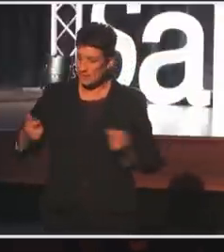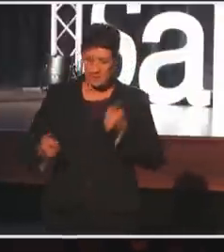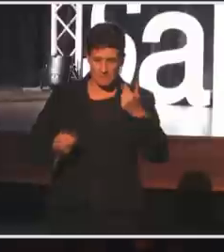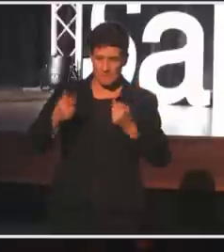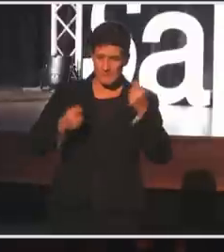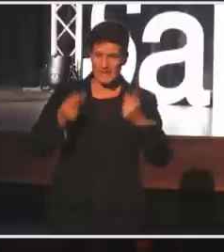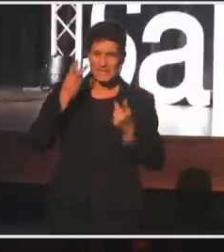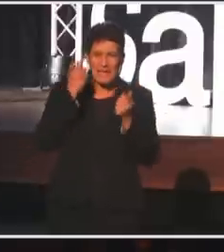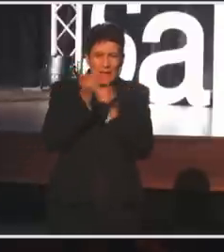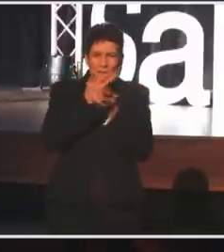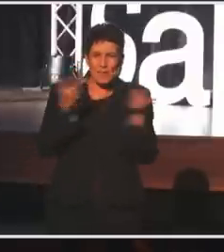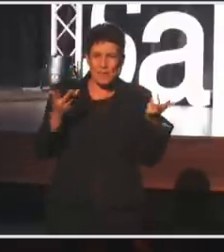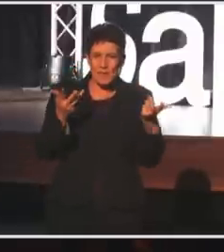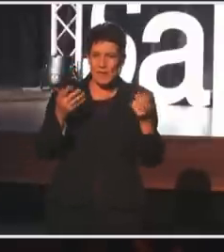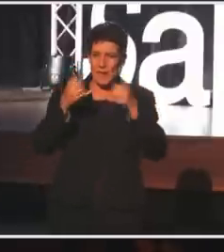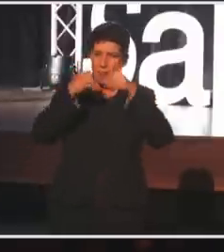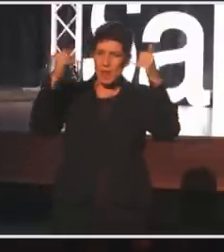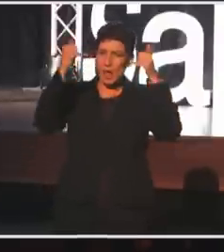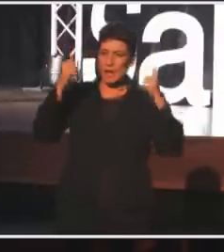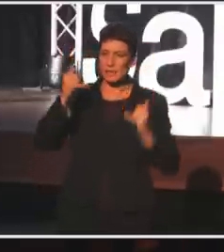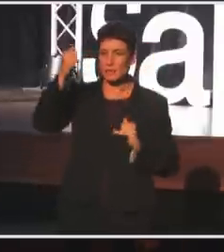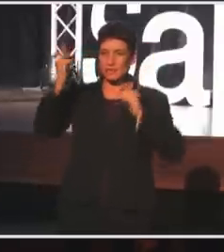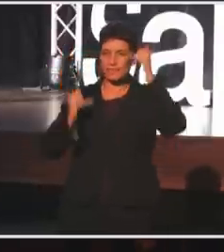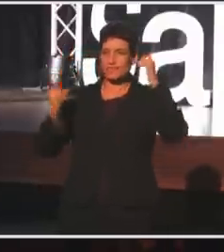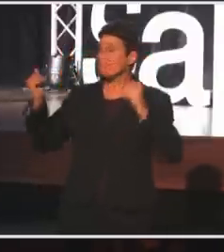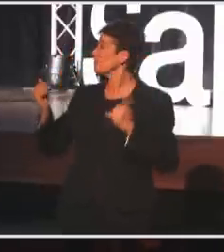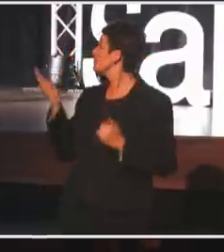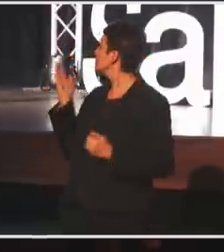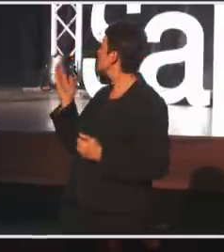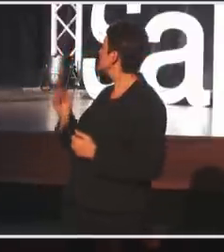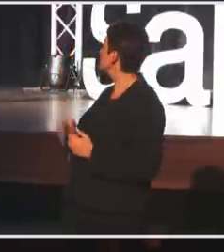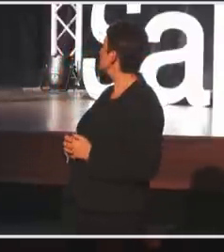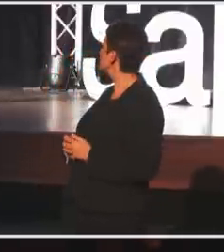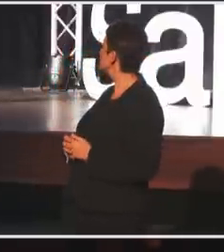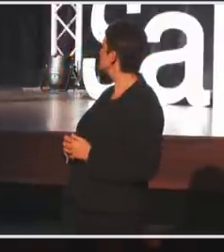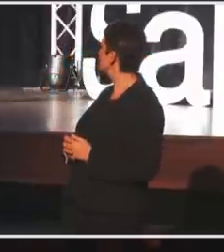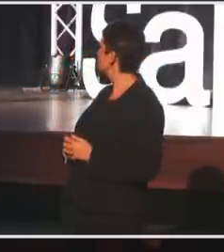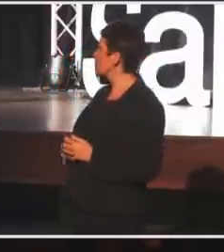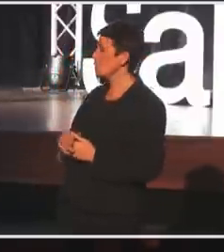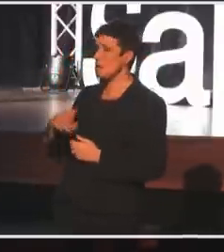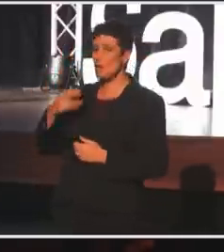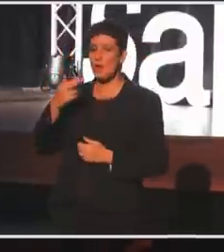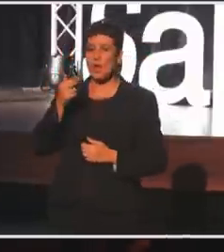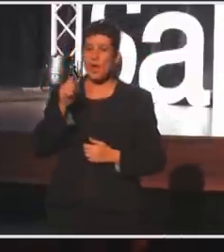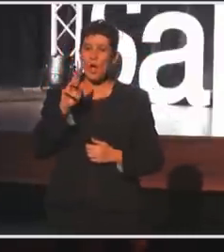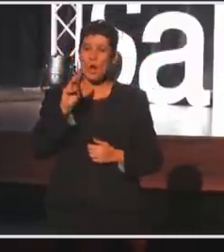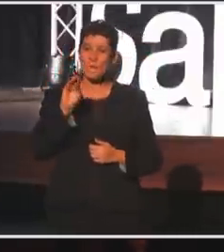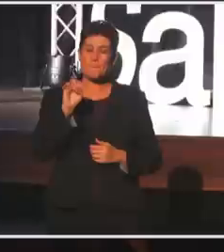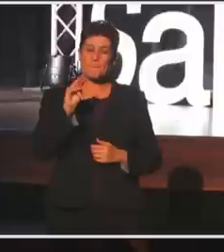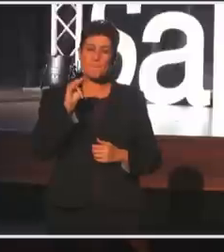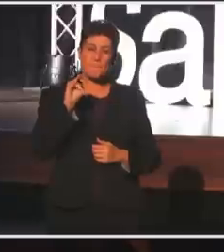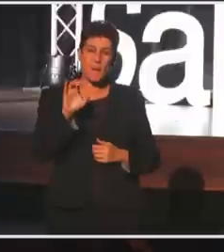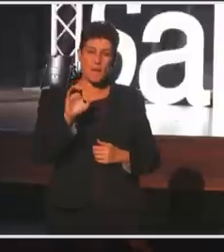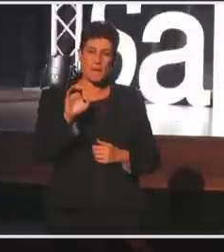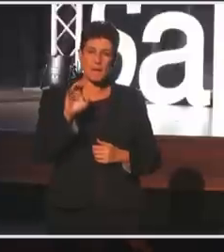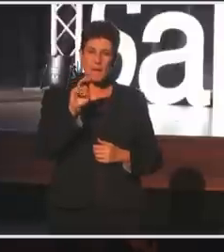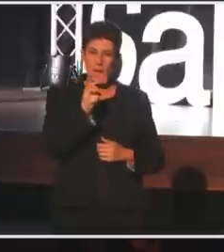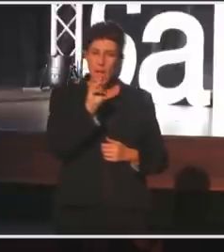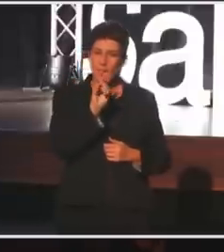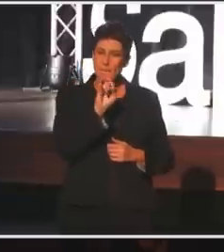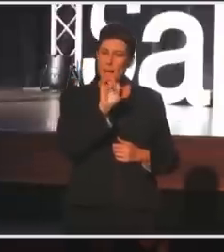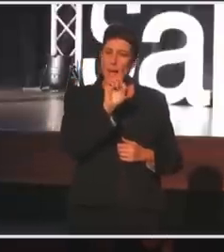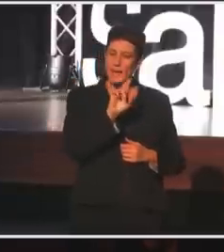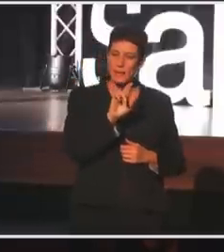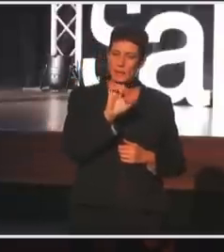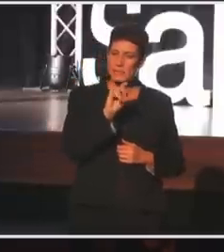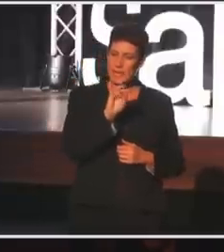see everything in a series of lines. The harmonic minor scale has a different sound and a different